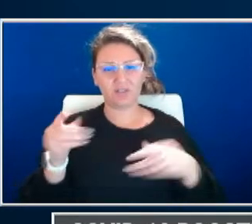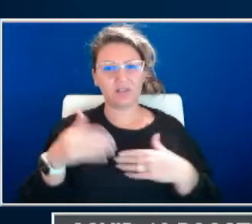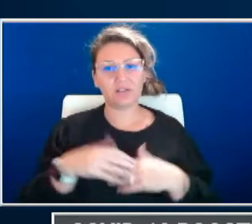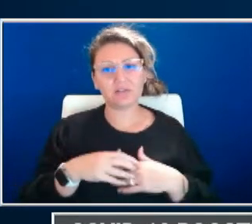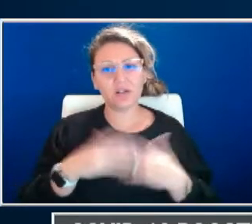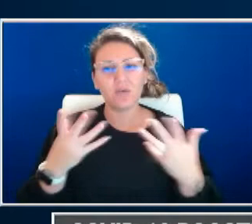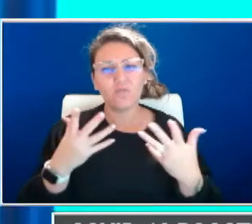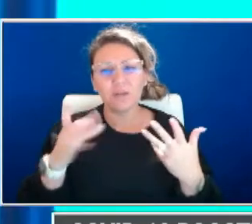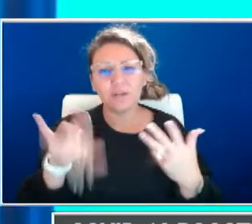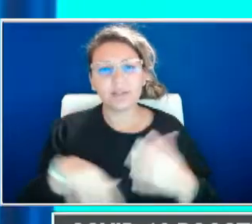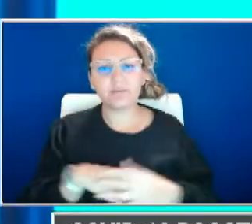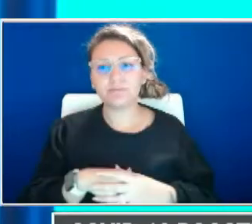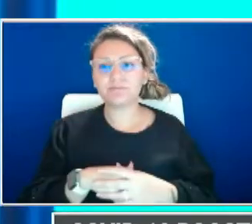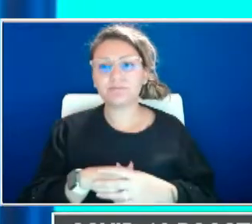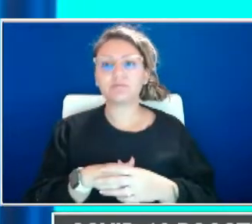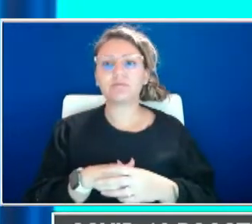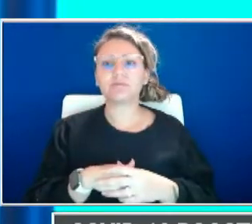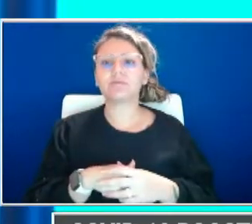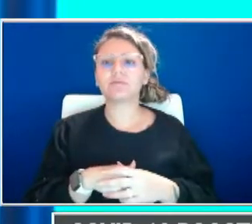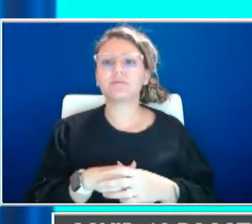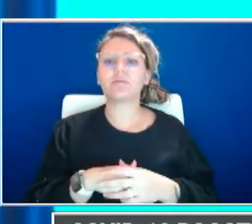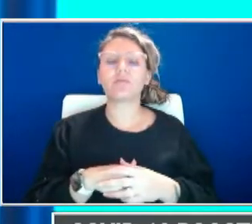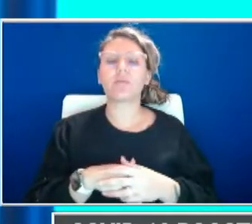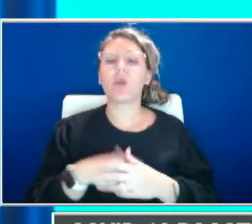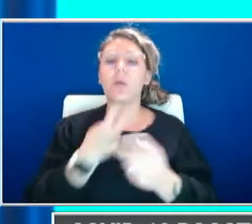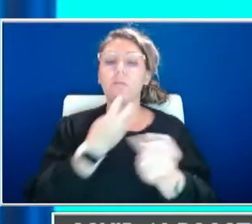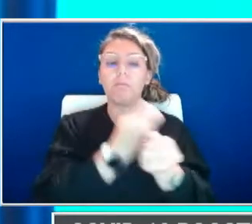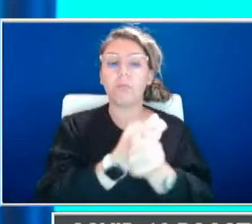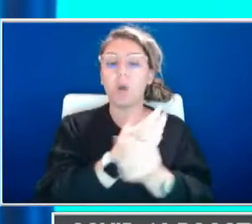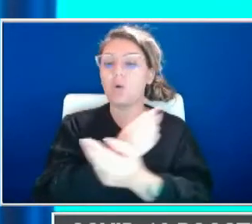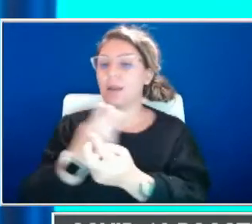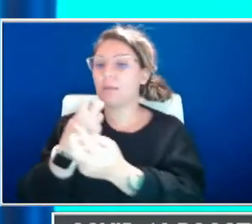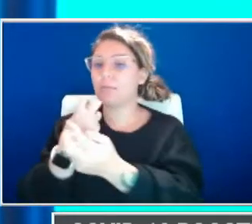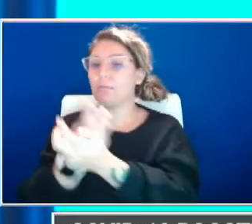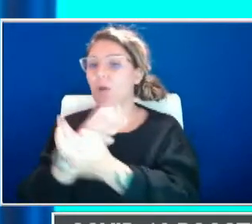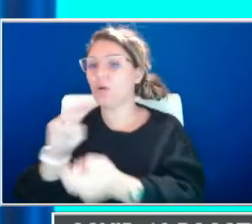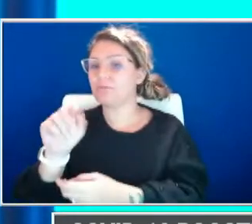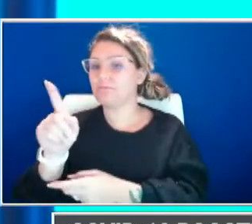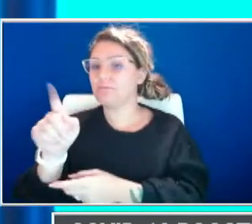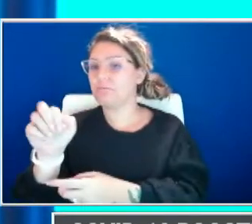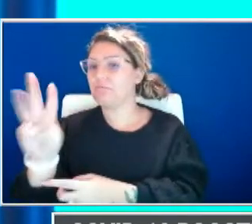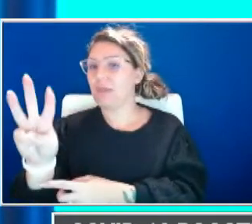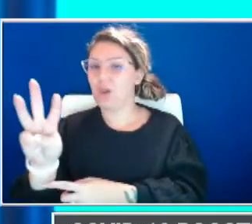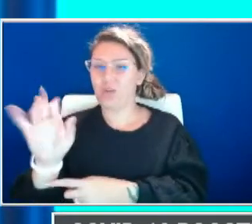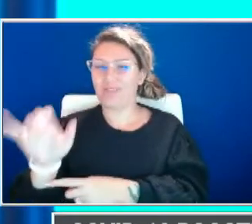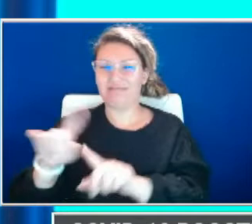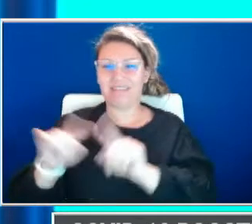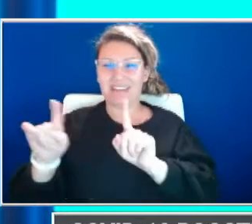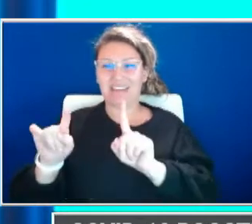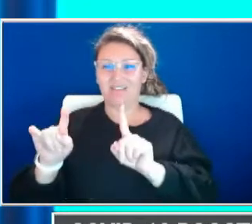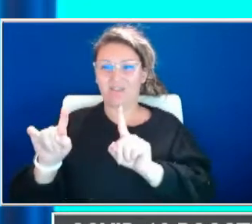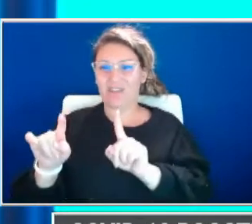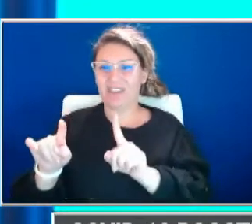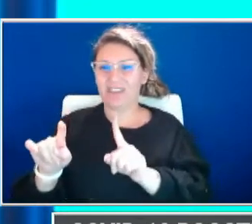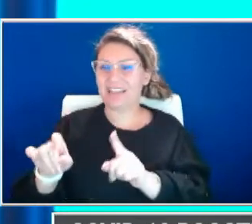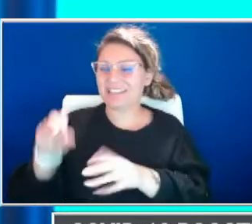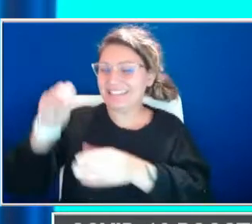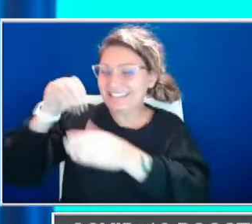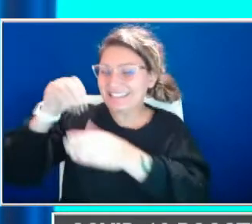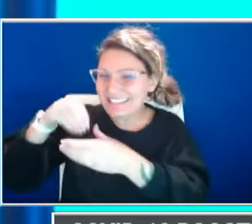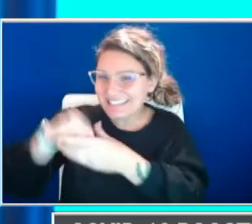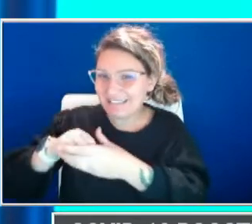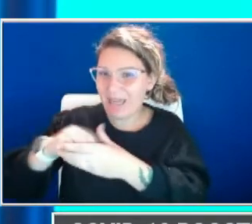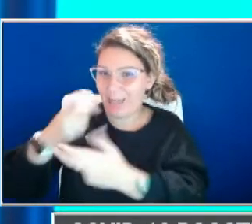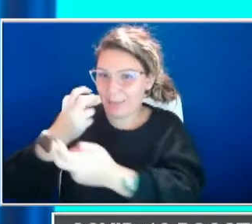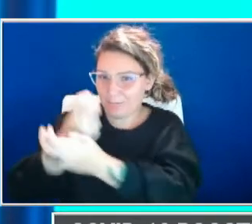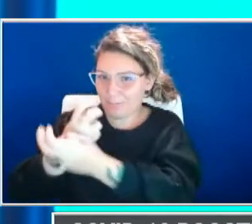it? Yeah, so bone and bone marrow are two different organs. The bone marrow sits inside some of our bones, but